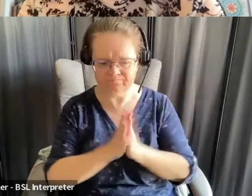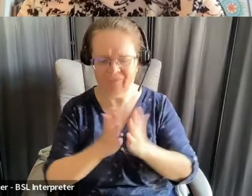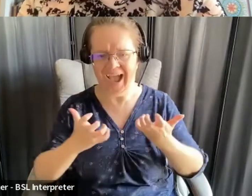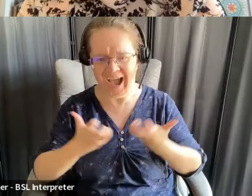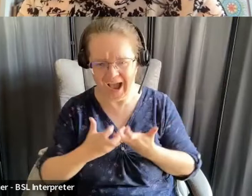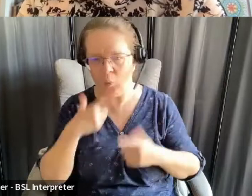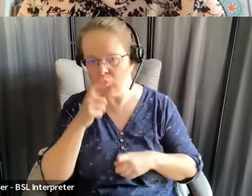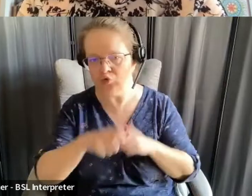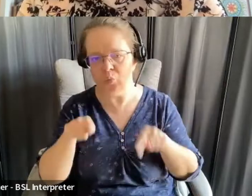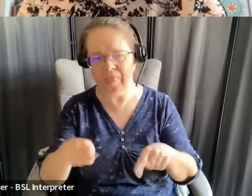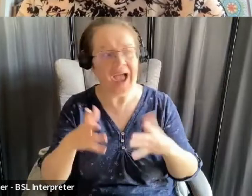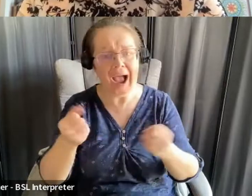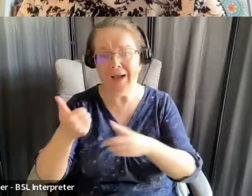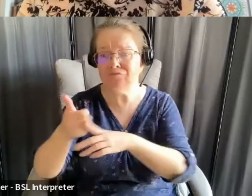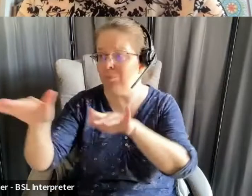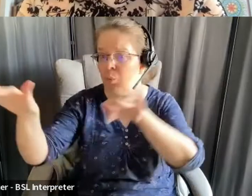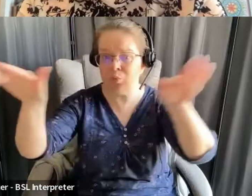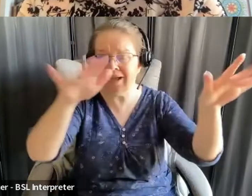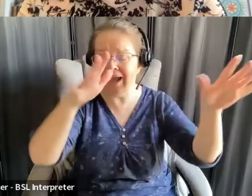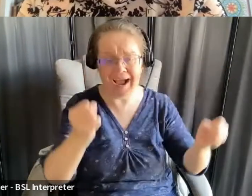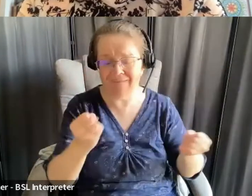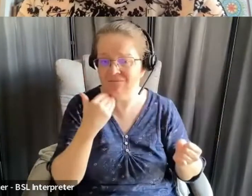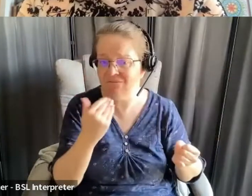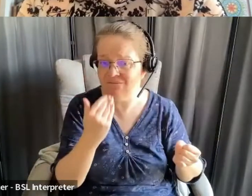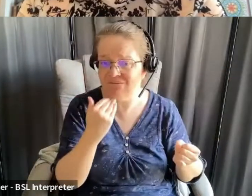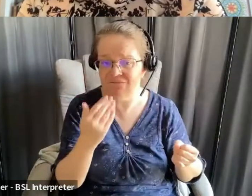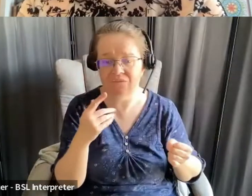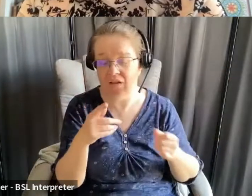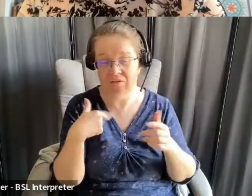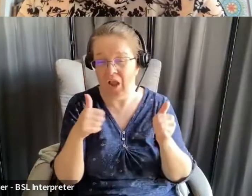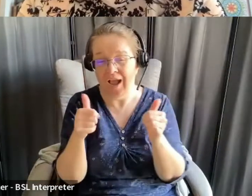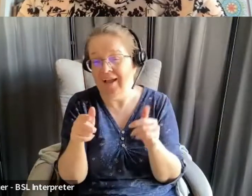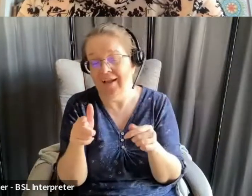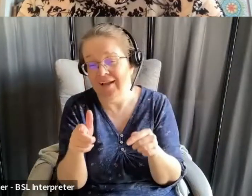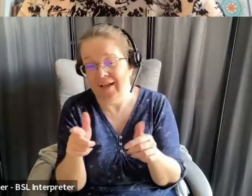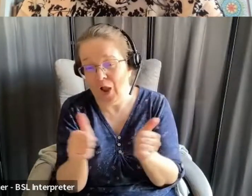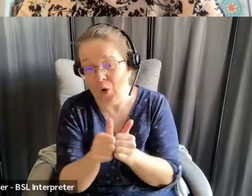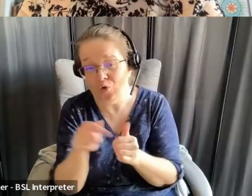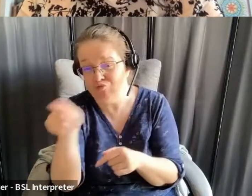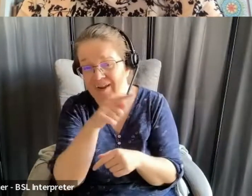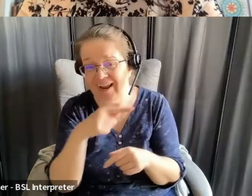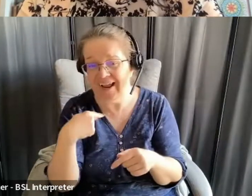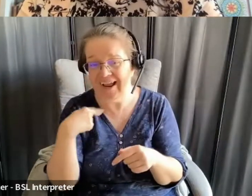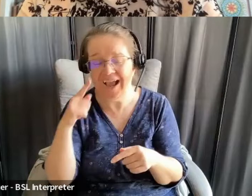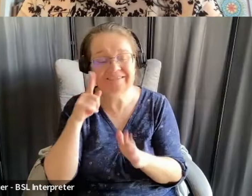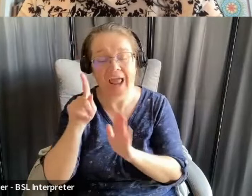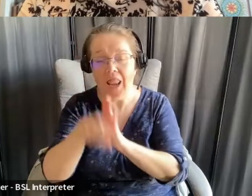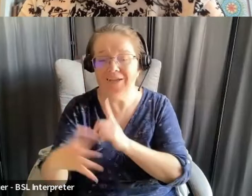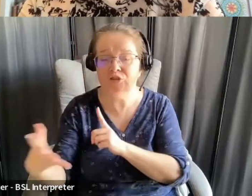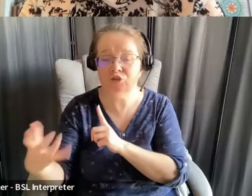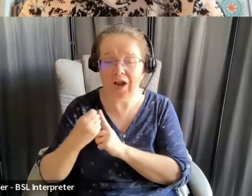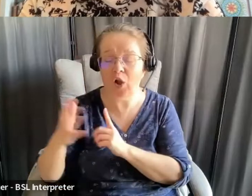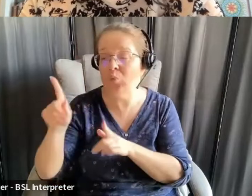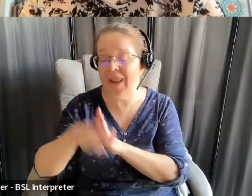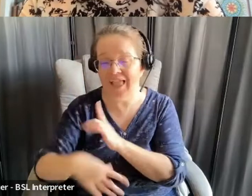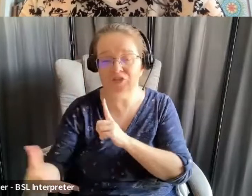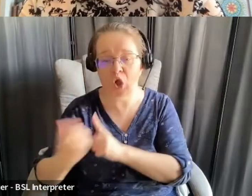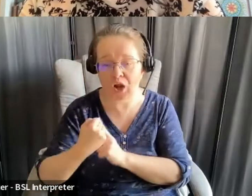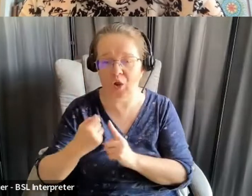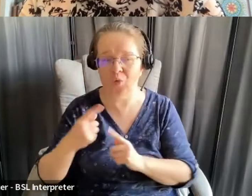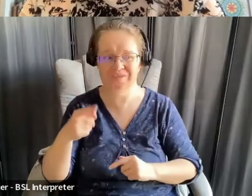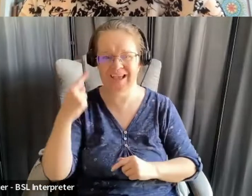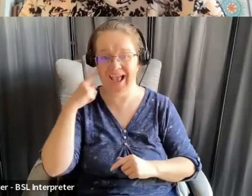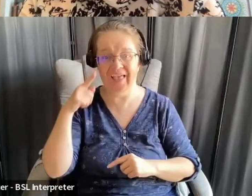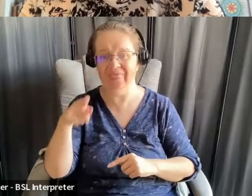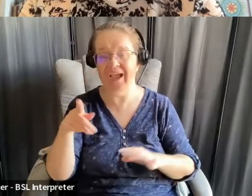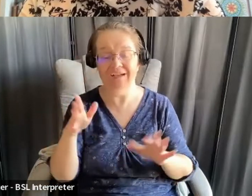much more support out there. But I'm sure, like you all agree, I've seen quite a few people late diagnosis, and I think the problem is there is